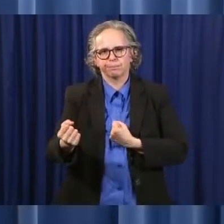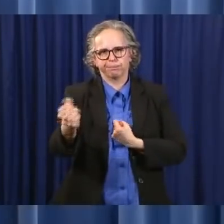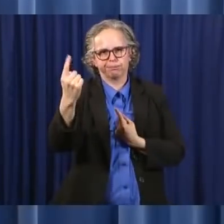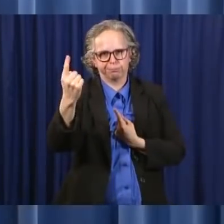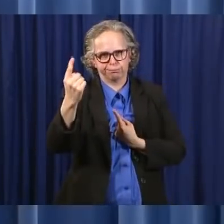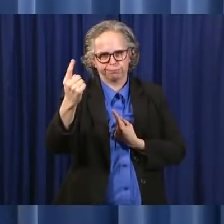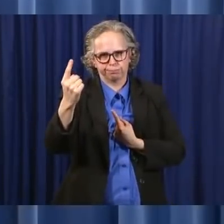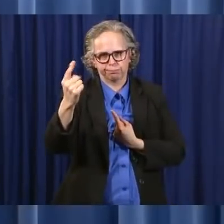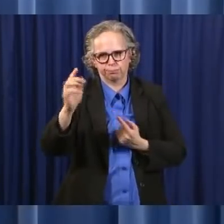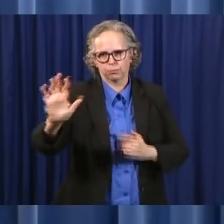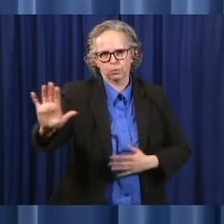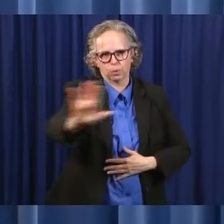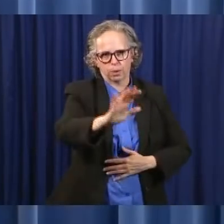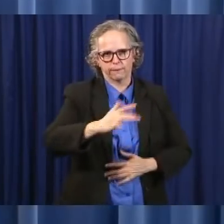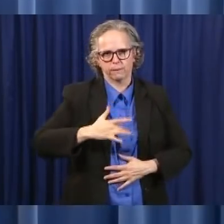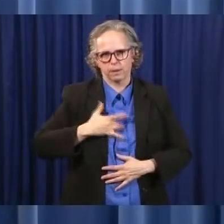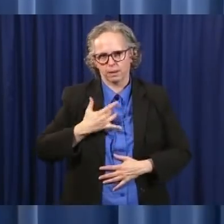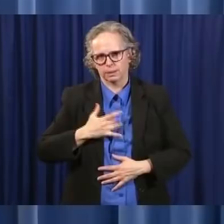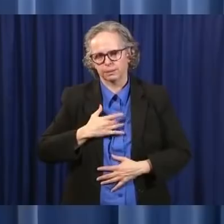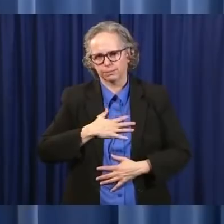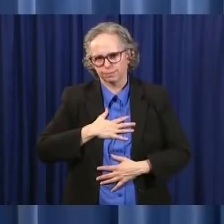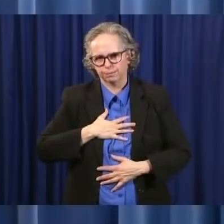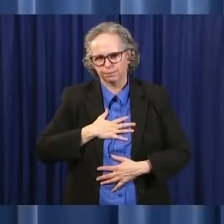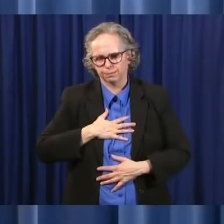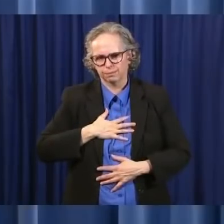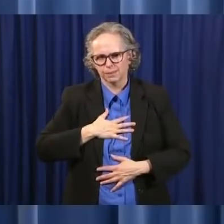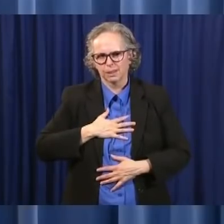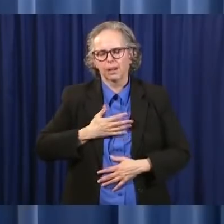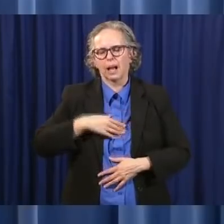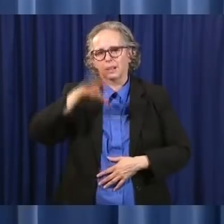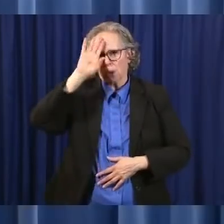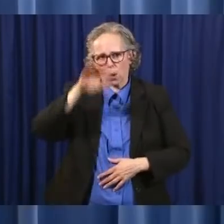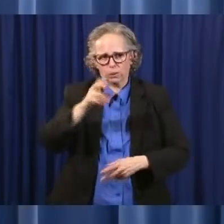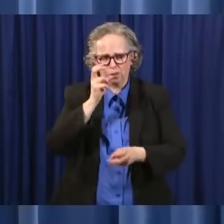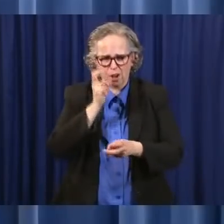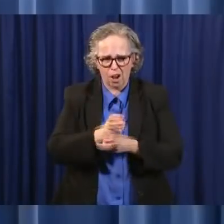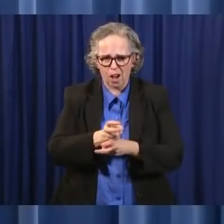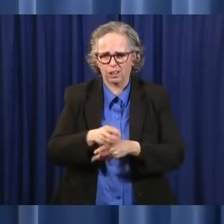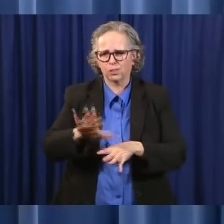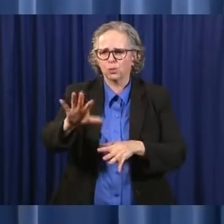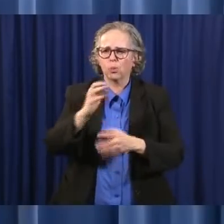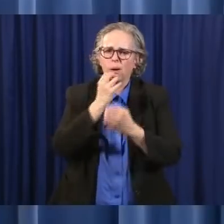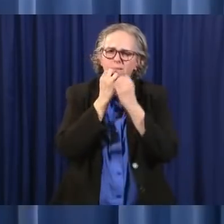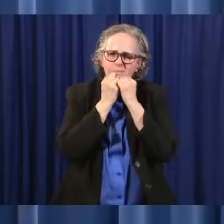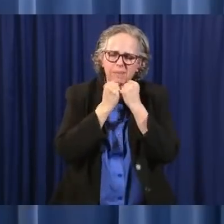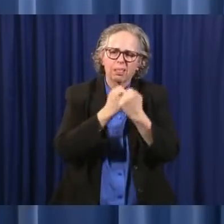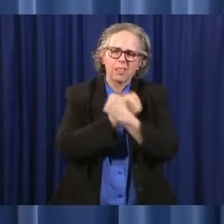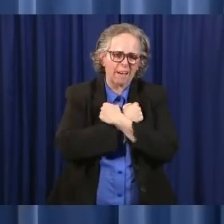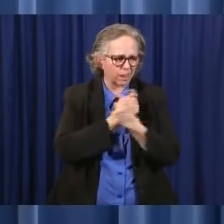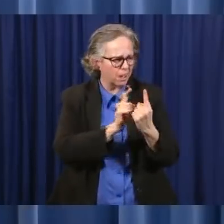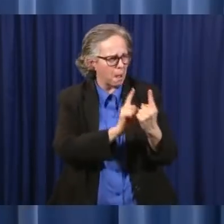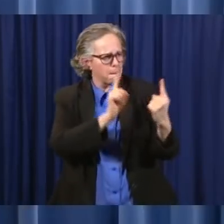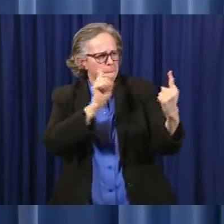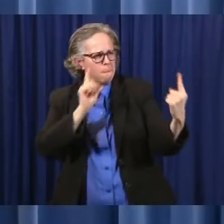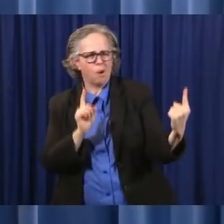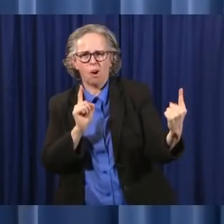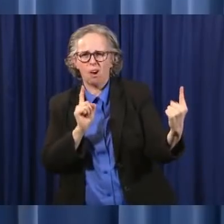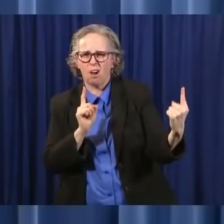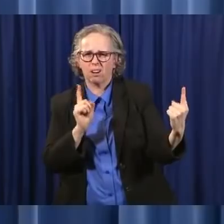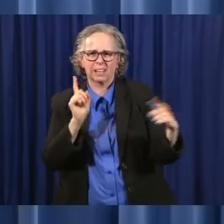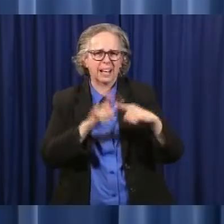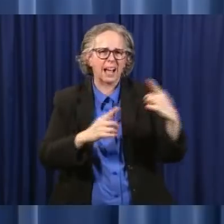imagine, with a loved one in a nursing home if I could not go see them. And this is just something that, trying to figure